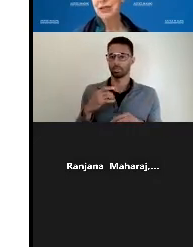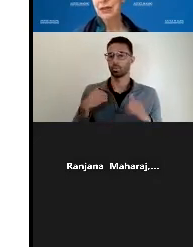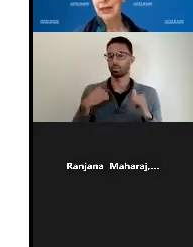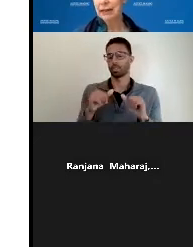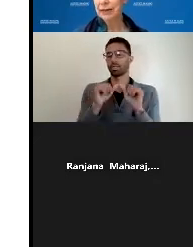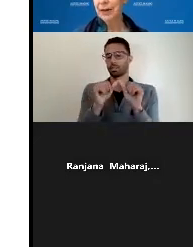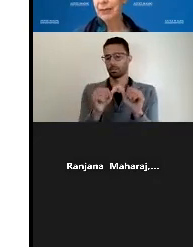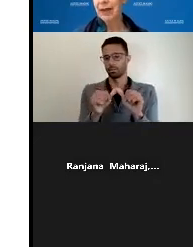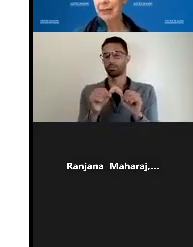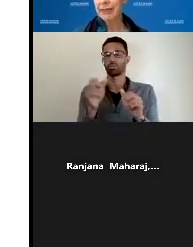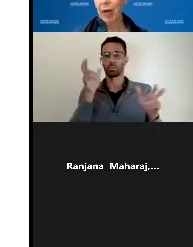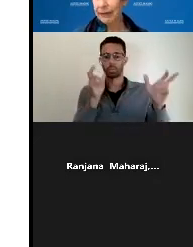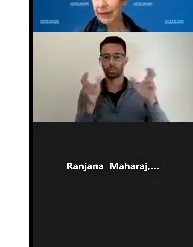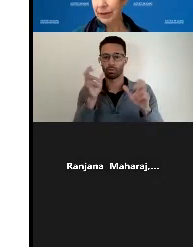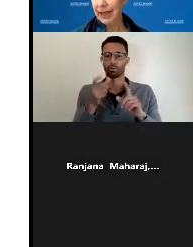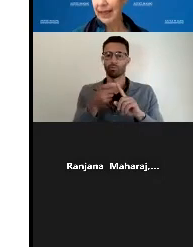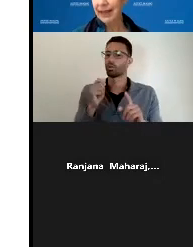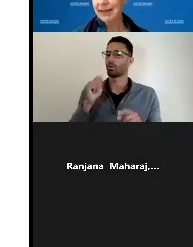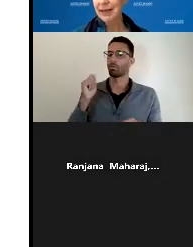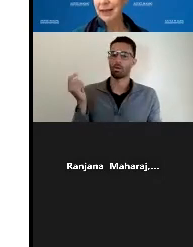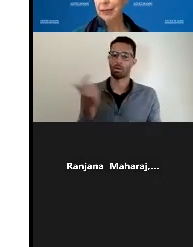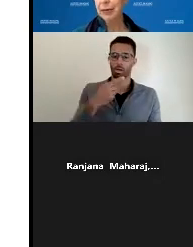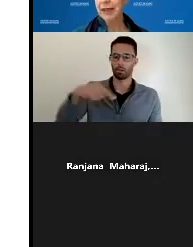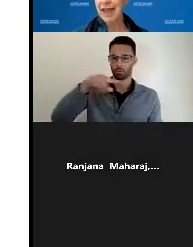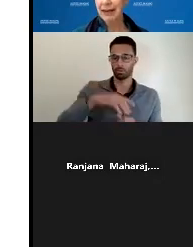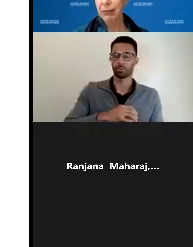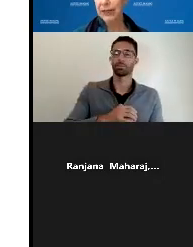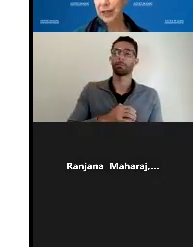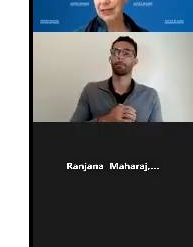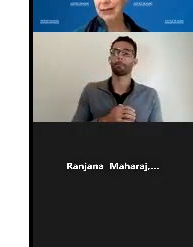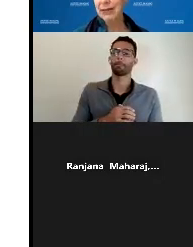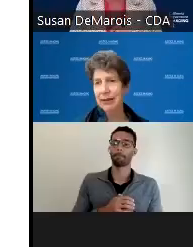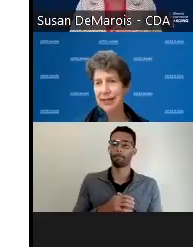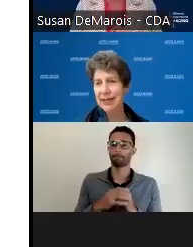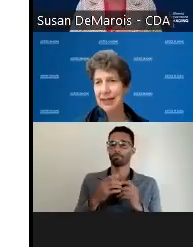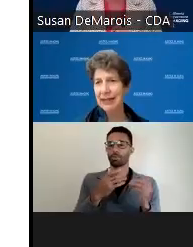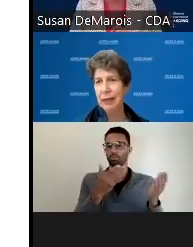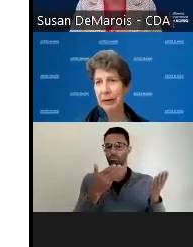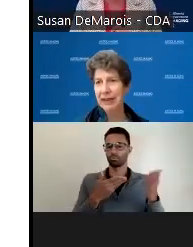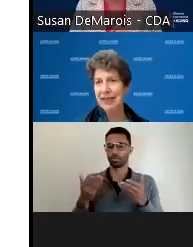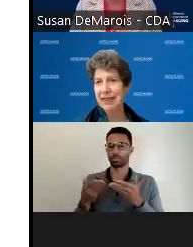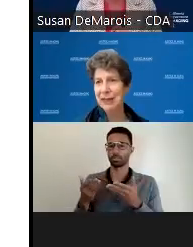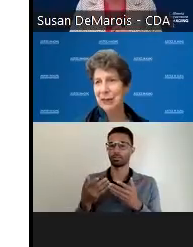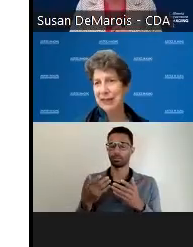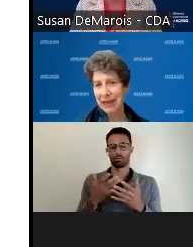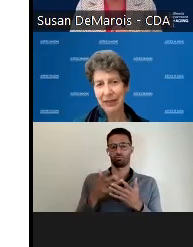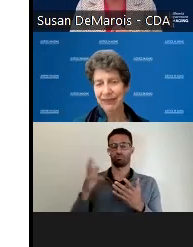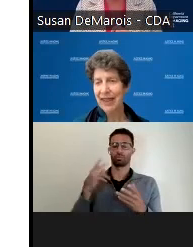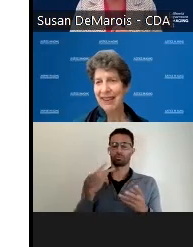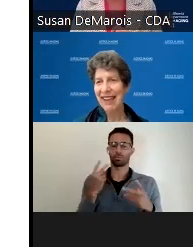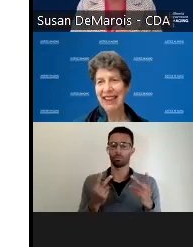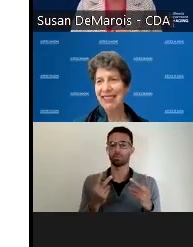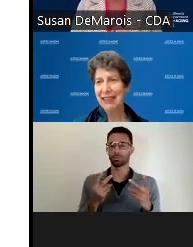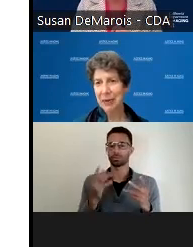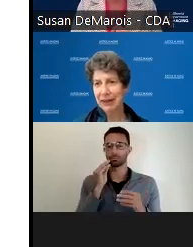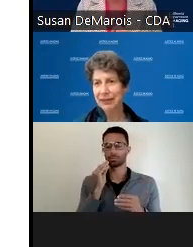continue to hear from all of you and bring that richness of voices and experiences to the table.